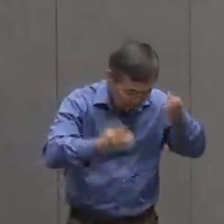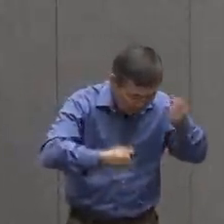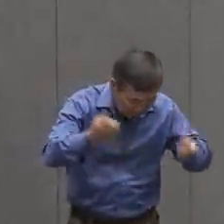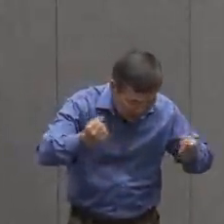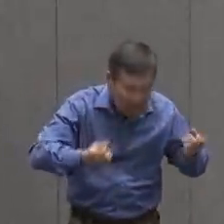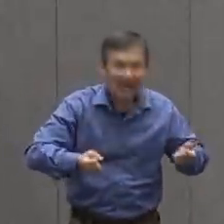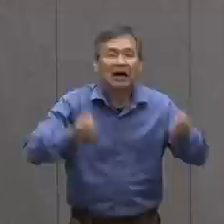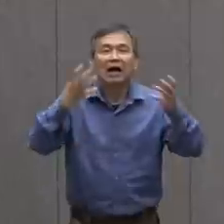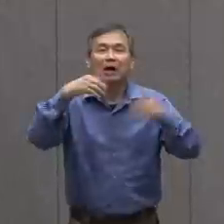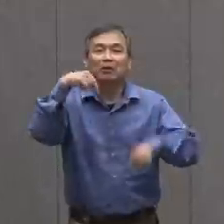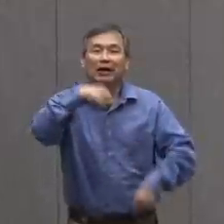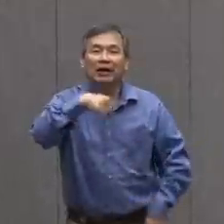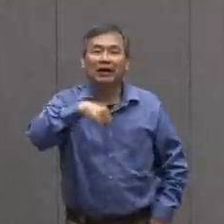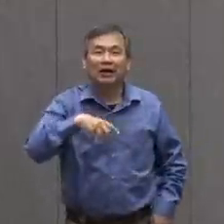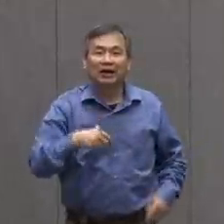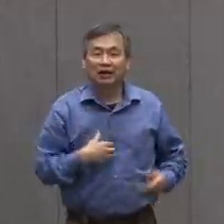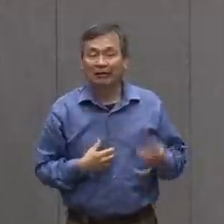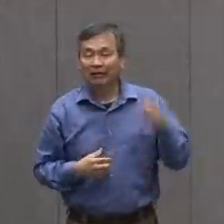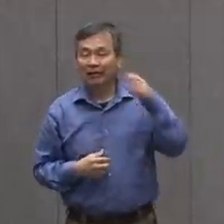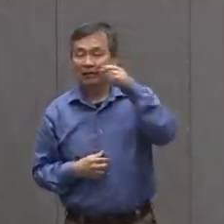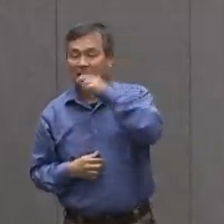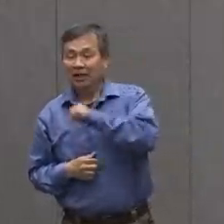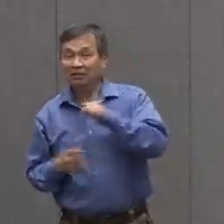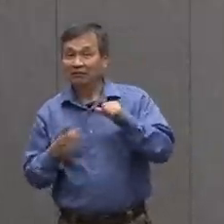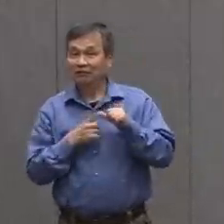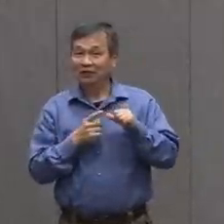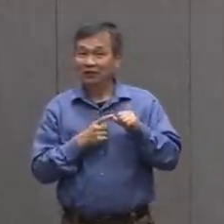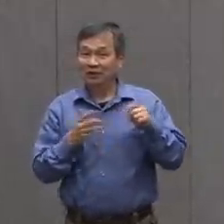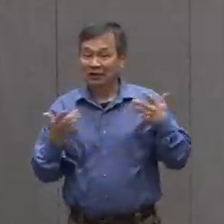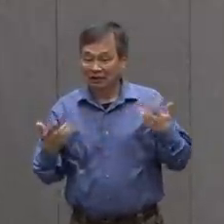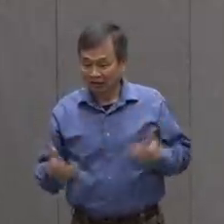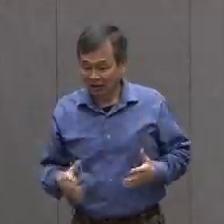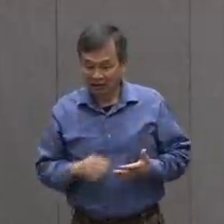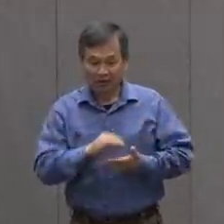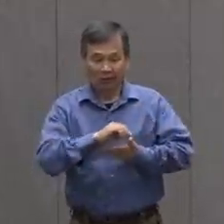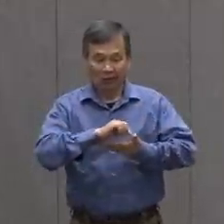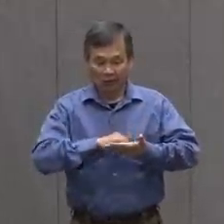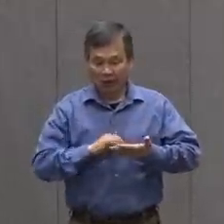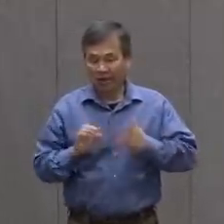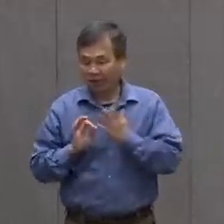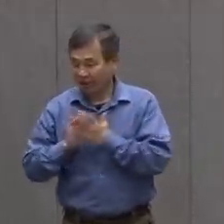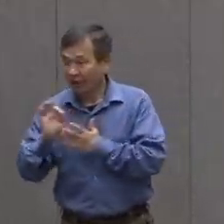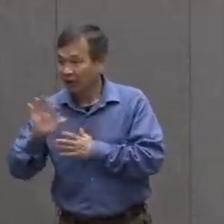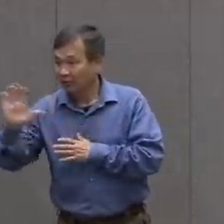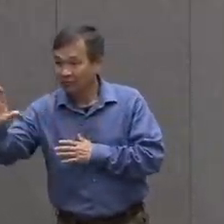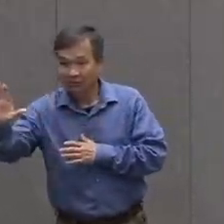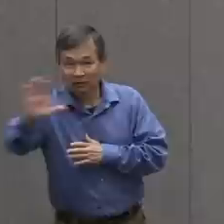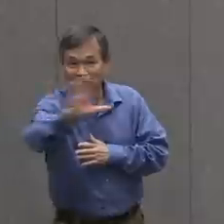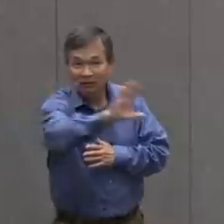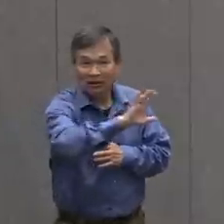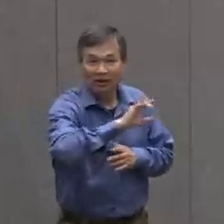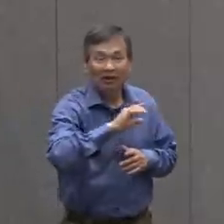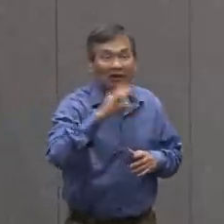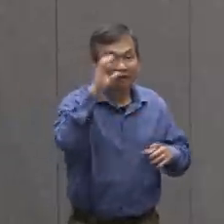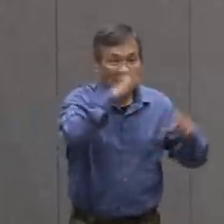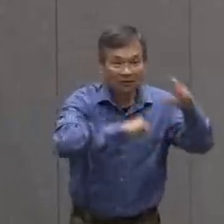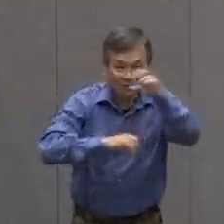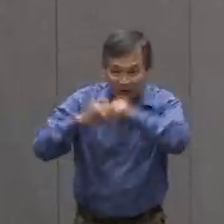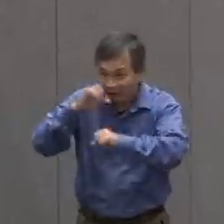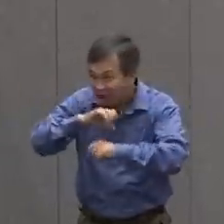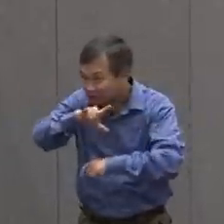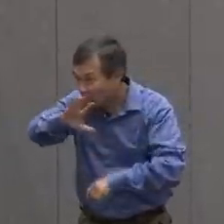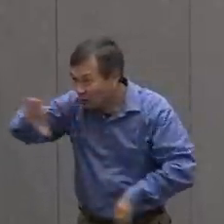here? Have them make a guess, write it down, write down your guess, write down the guess of a sibling or